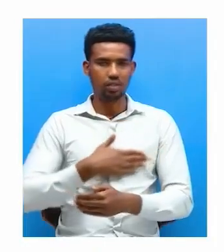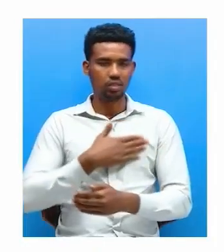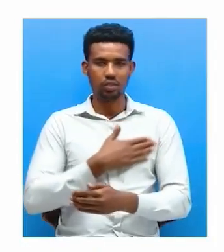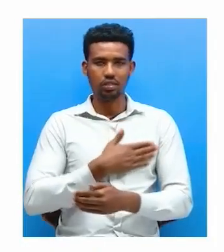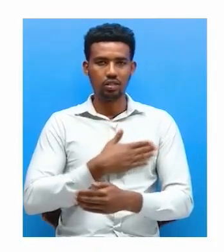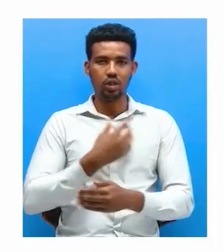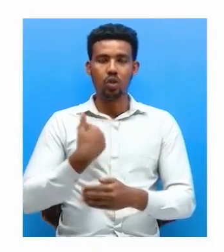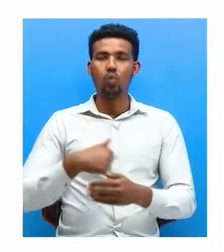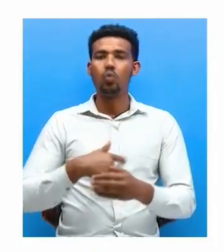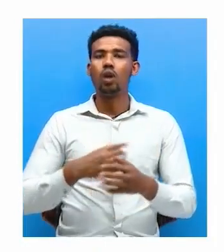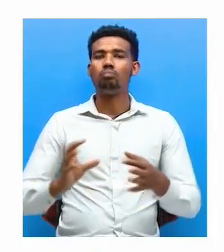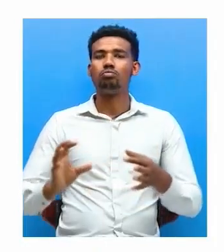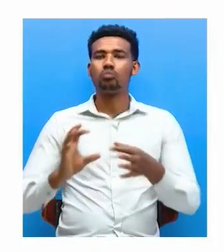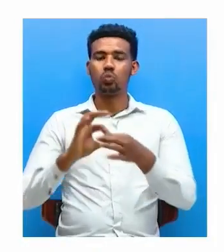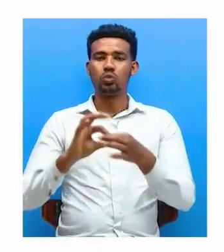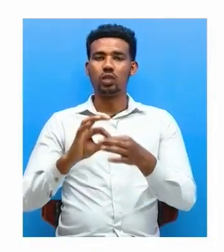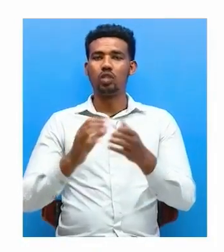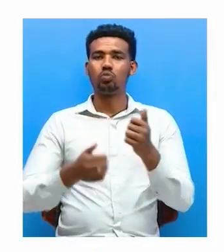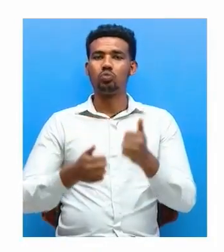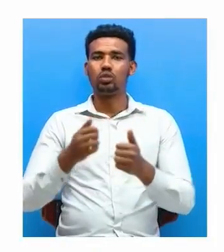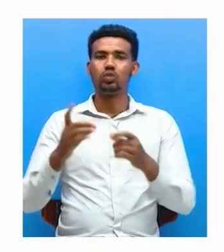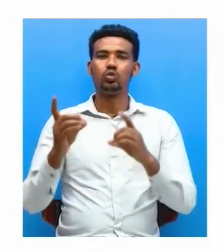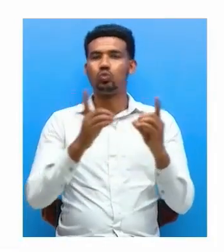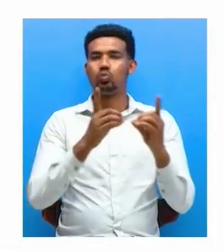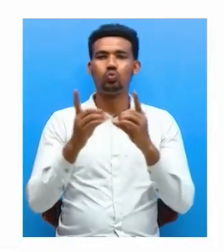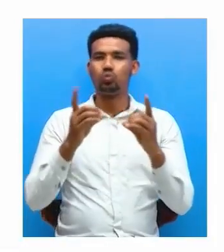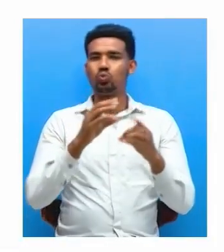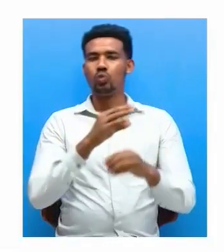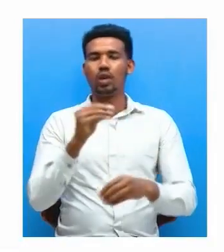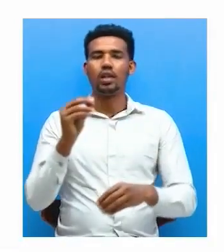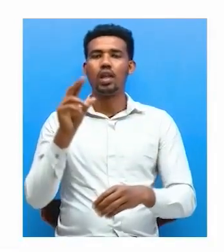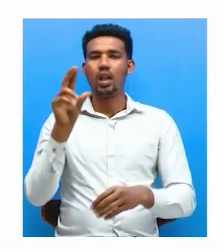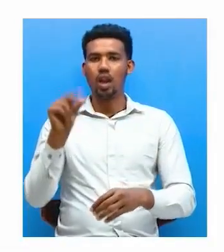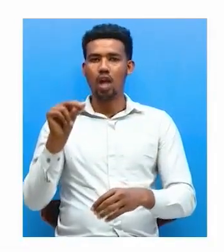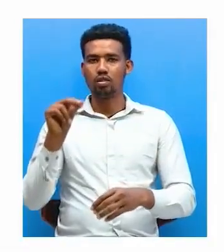We are going to contract do not. This is verb to be.